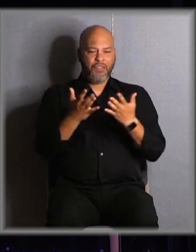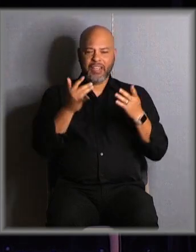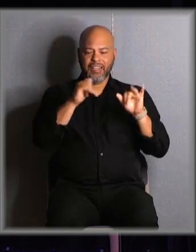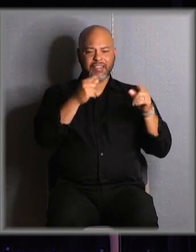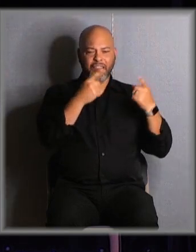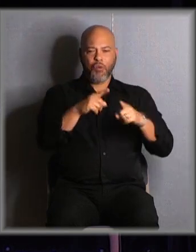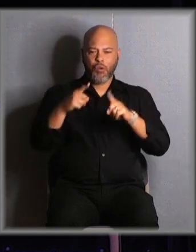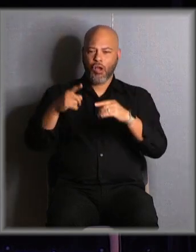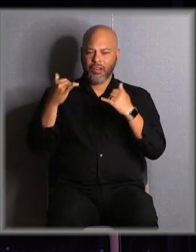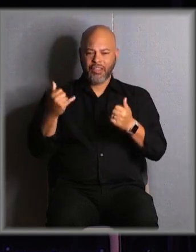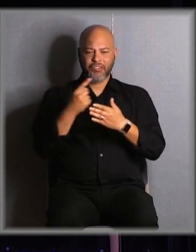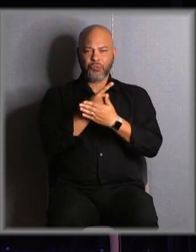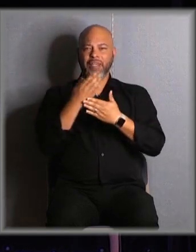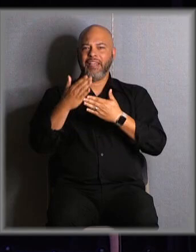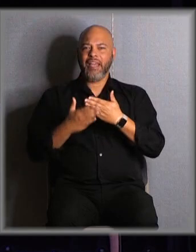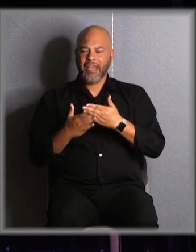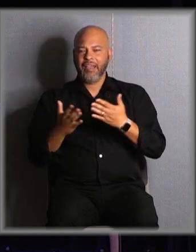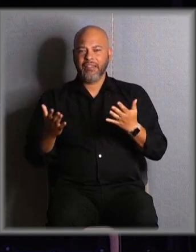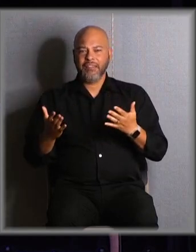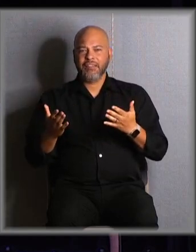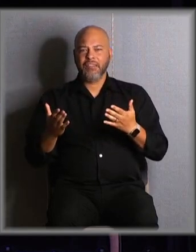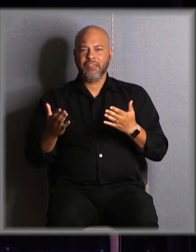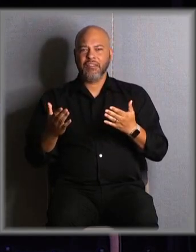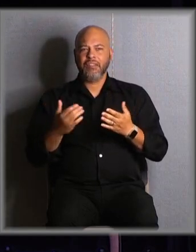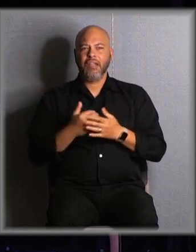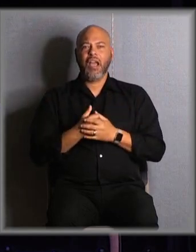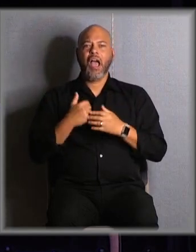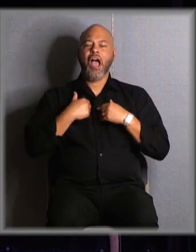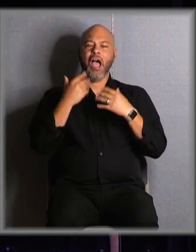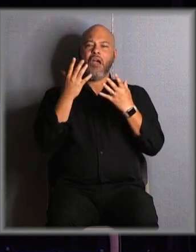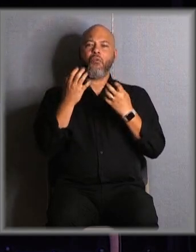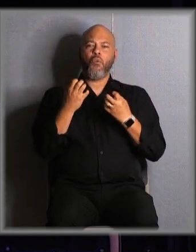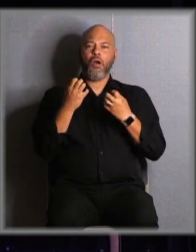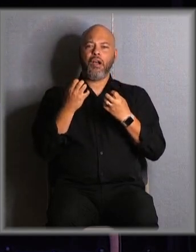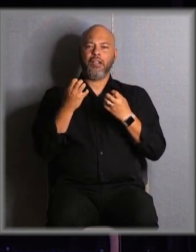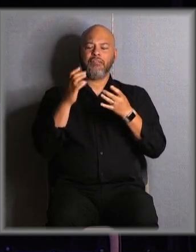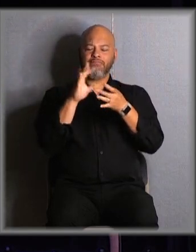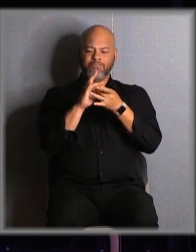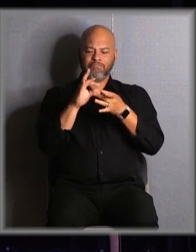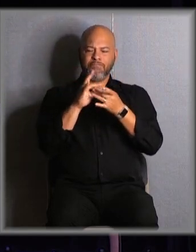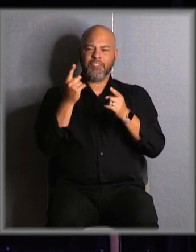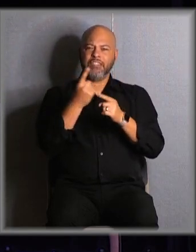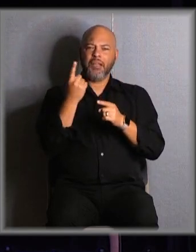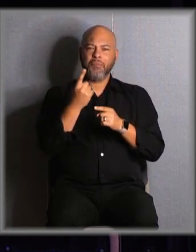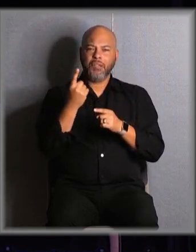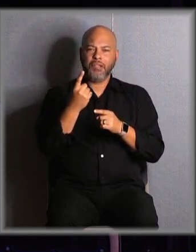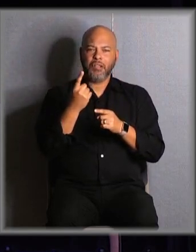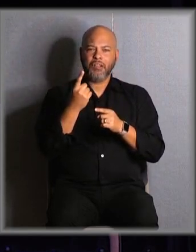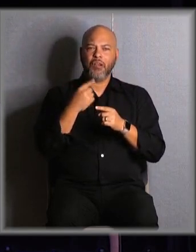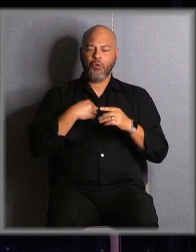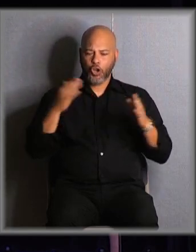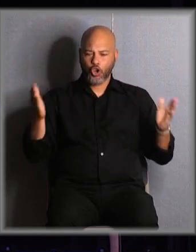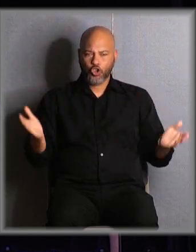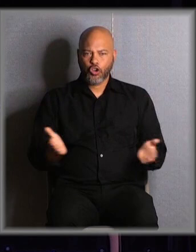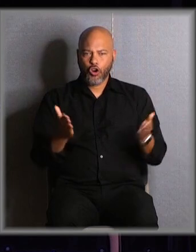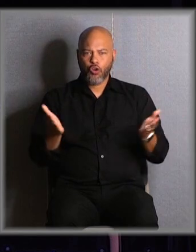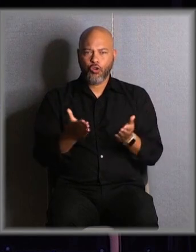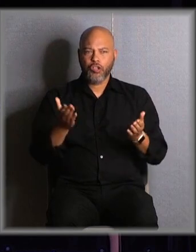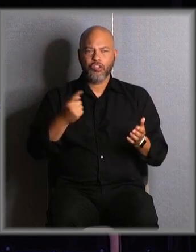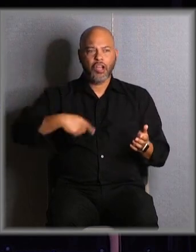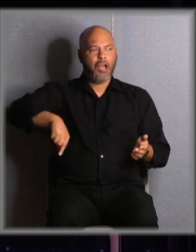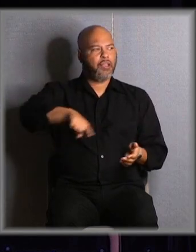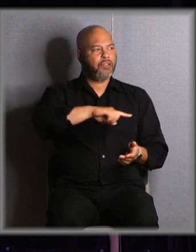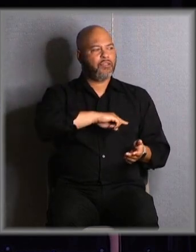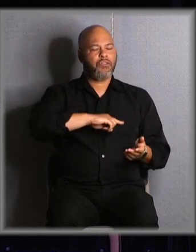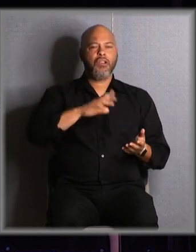with on this weekend, amen, and I wanted to just say something to encourage us. I heard